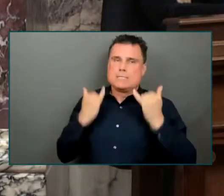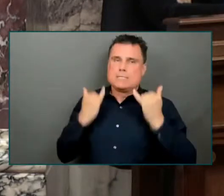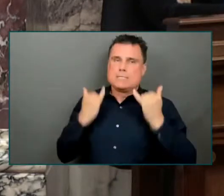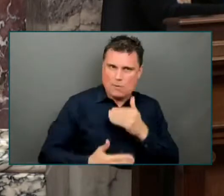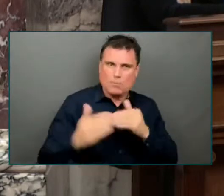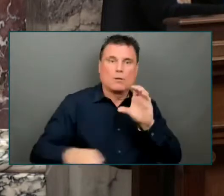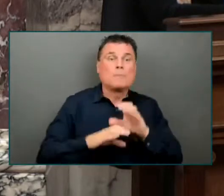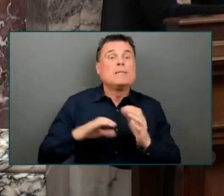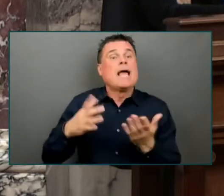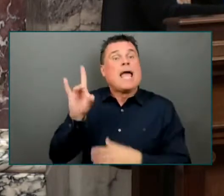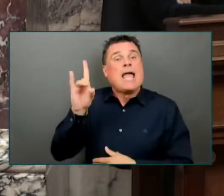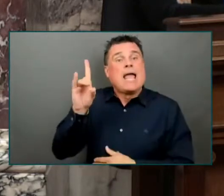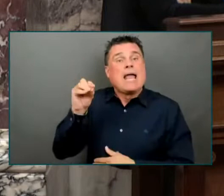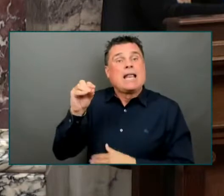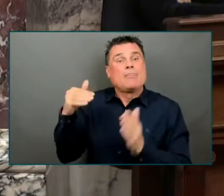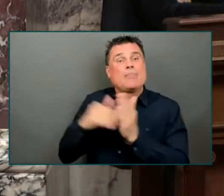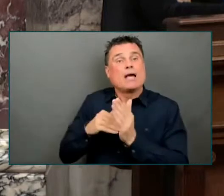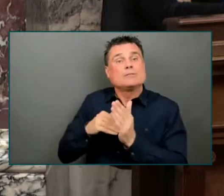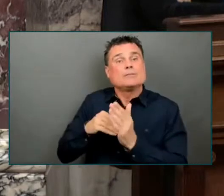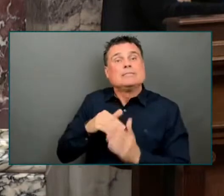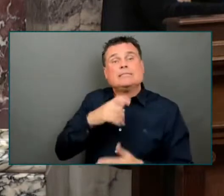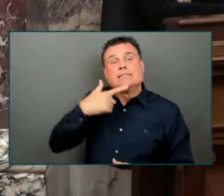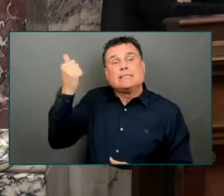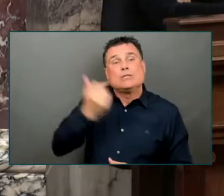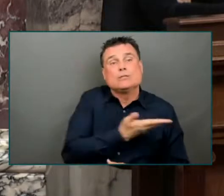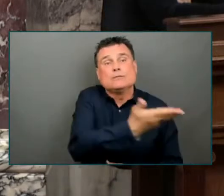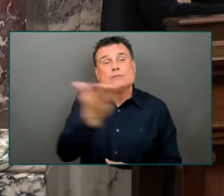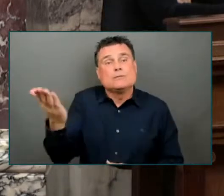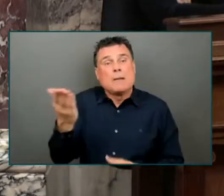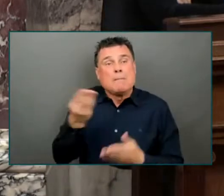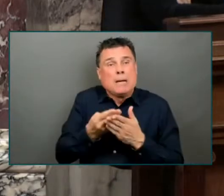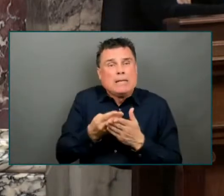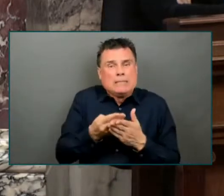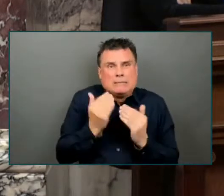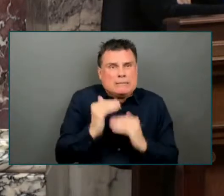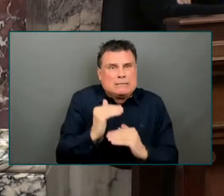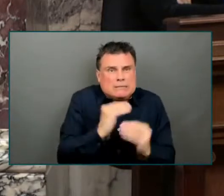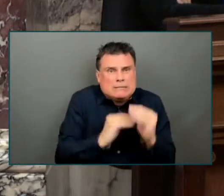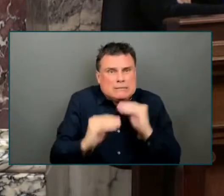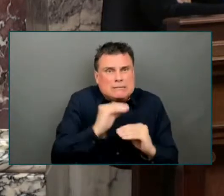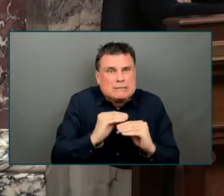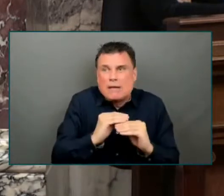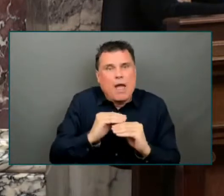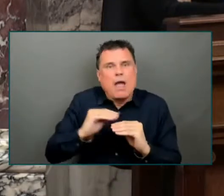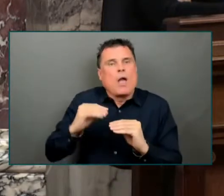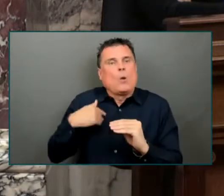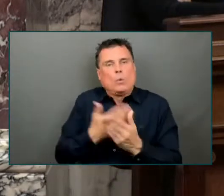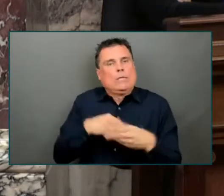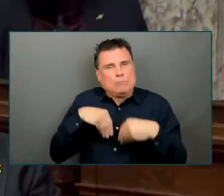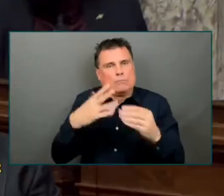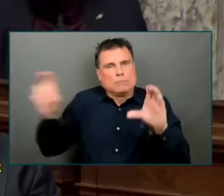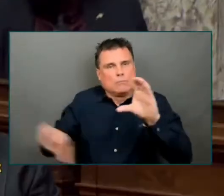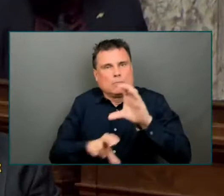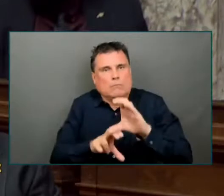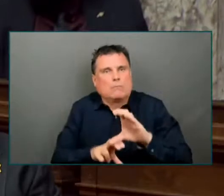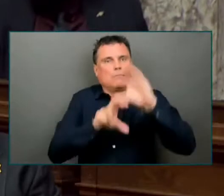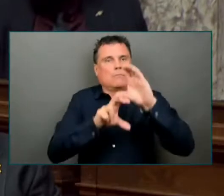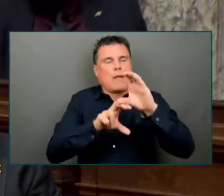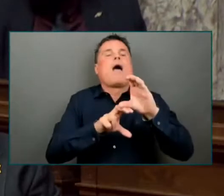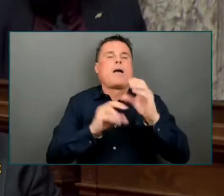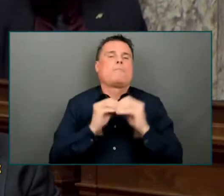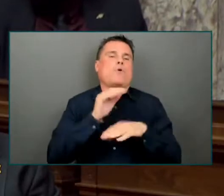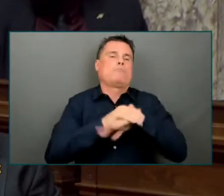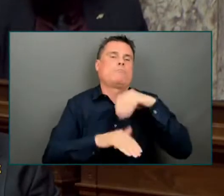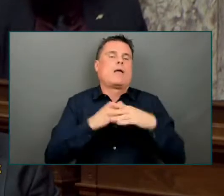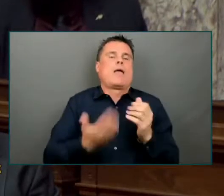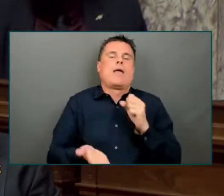Budget 2021 continues our work over the last 4 years to make life more affordable. Millions of